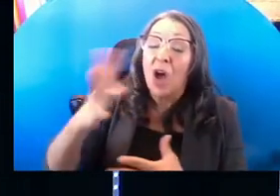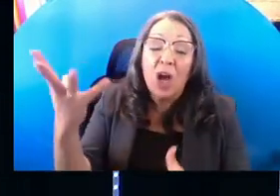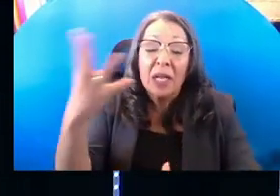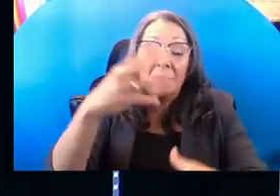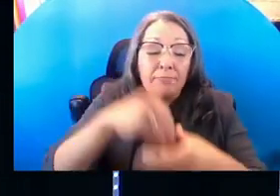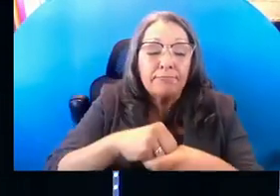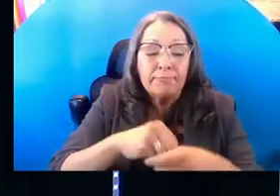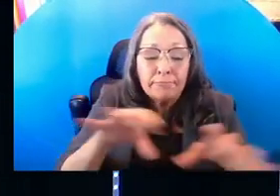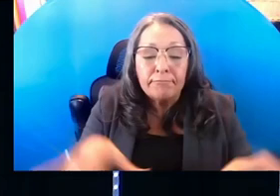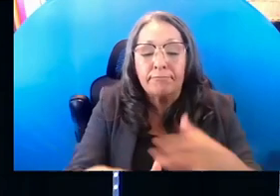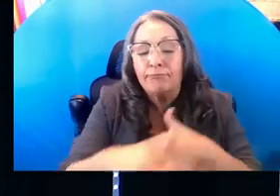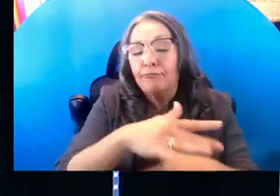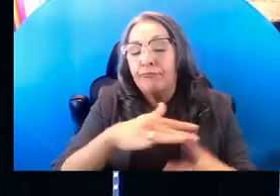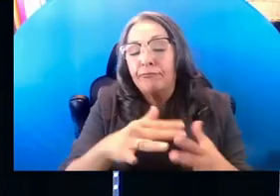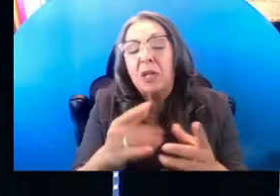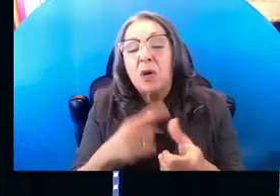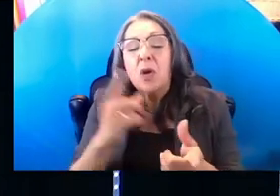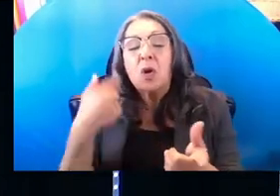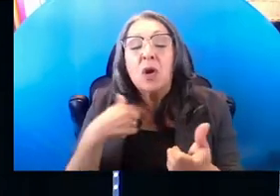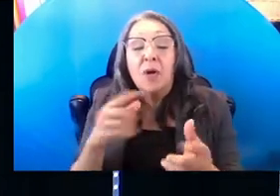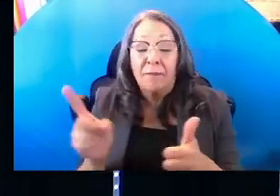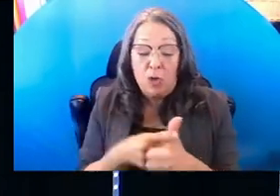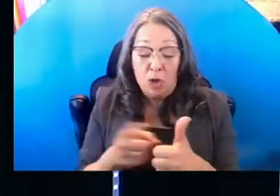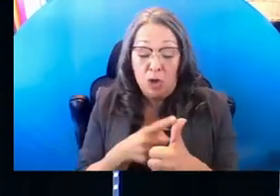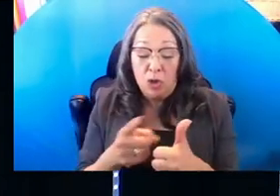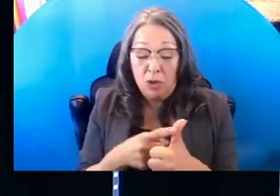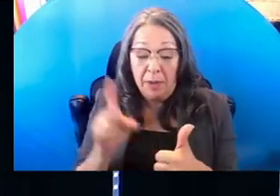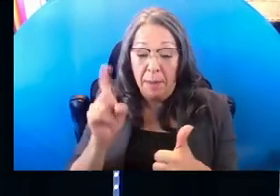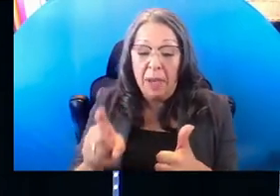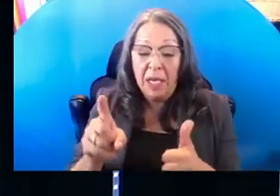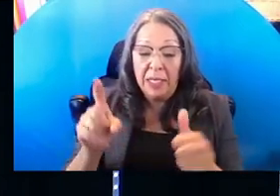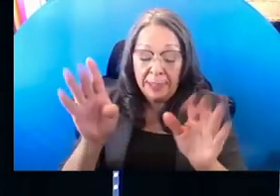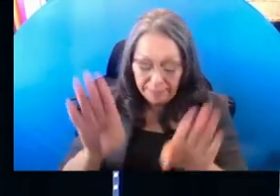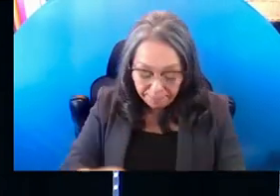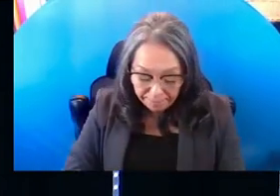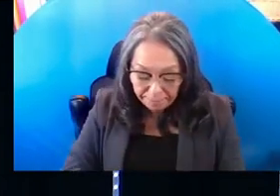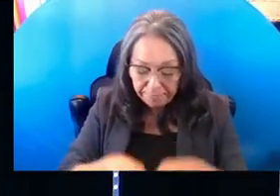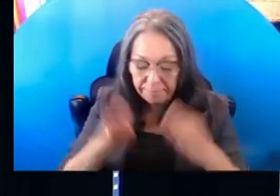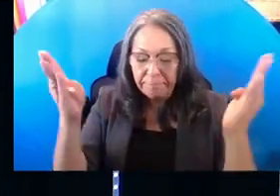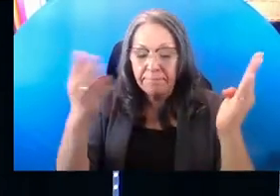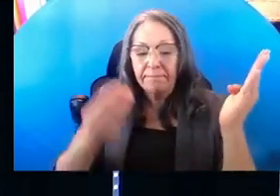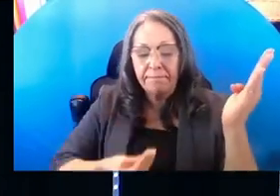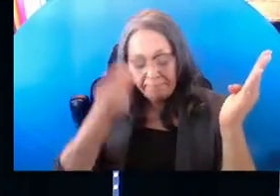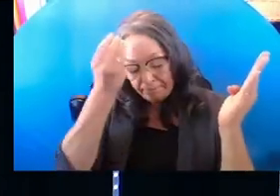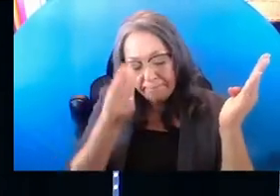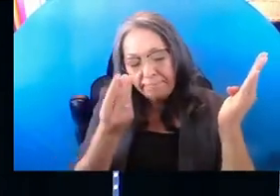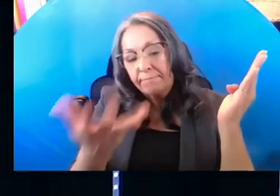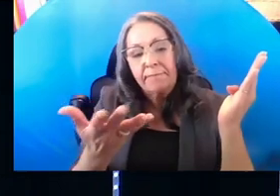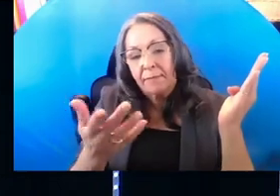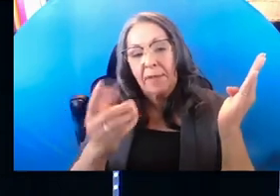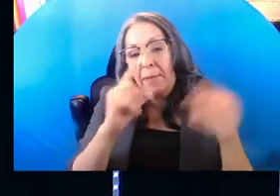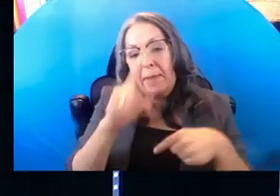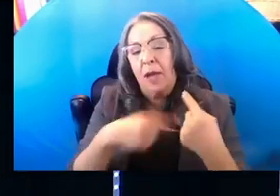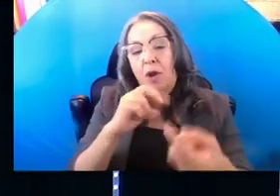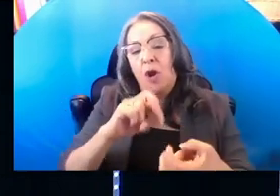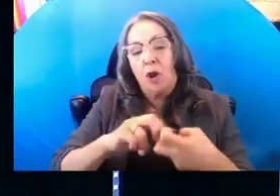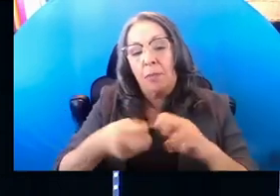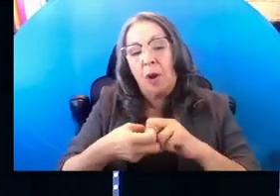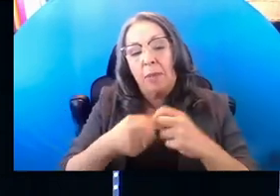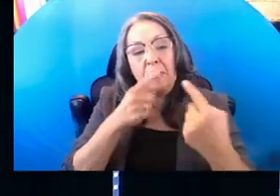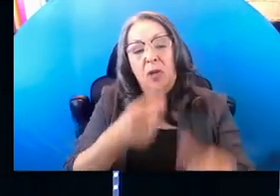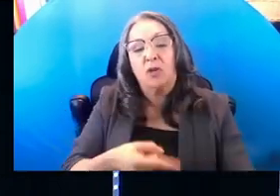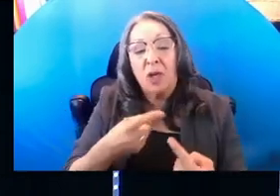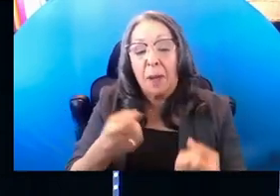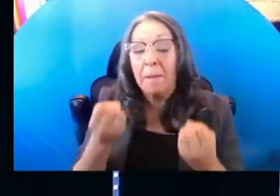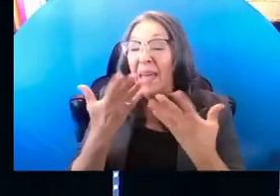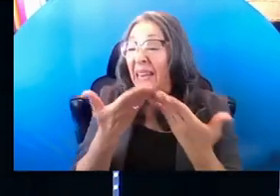is we need to be open about our trials. We've got lots of things going on. And there's all these people in this room right